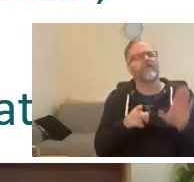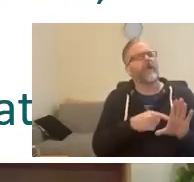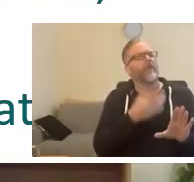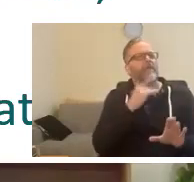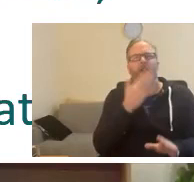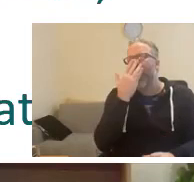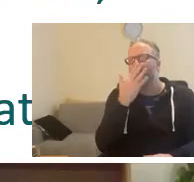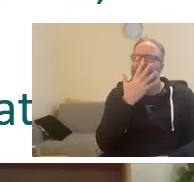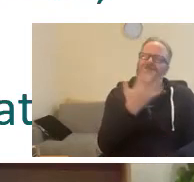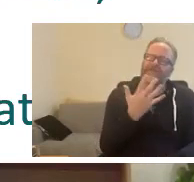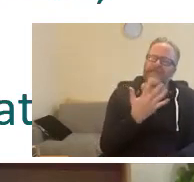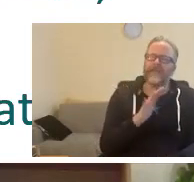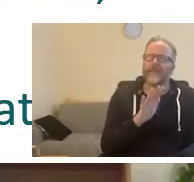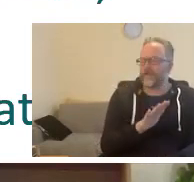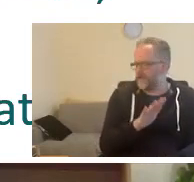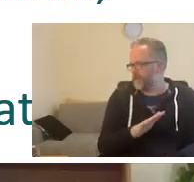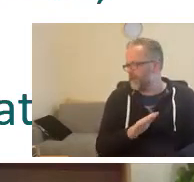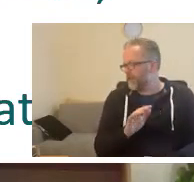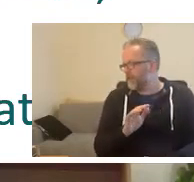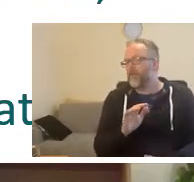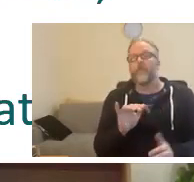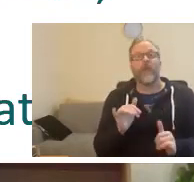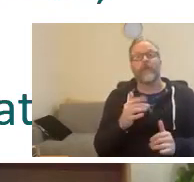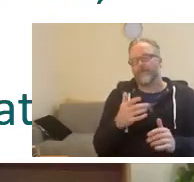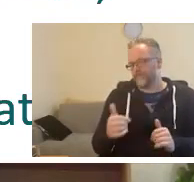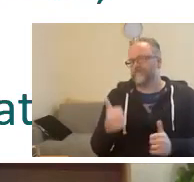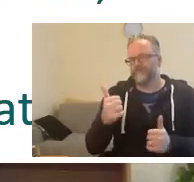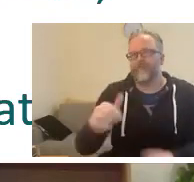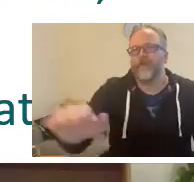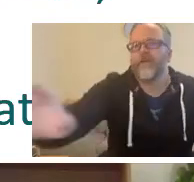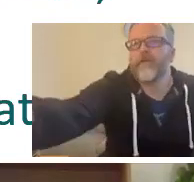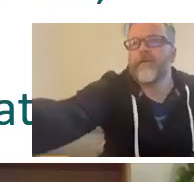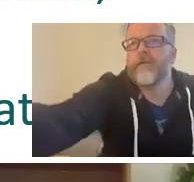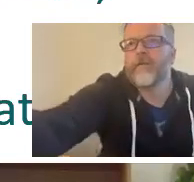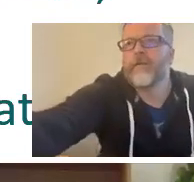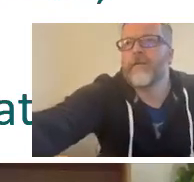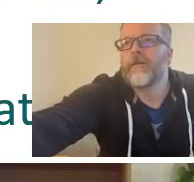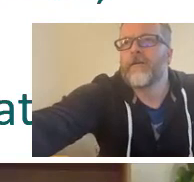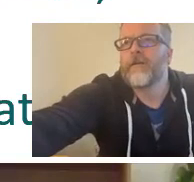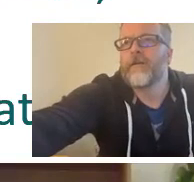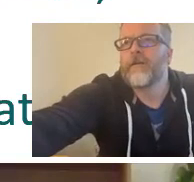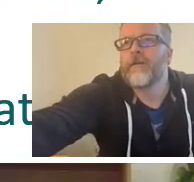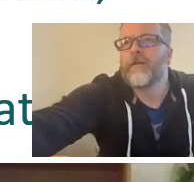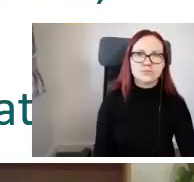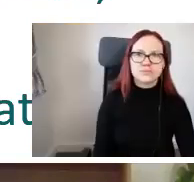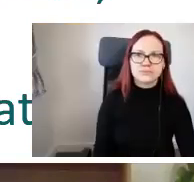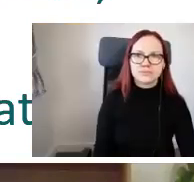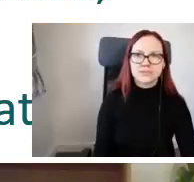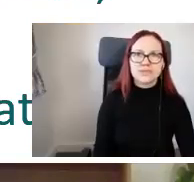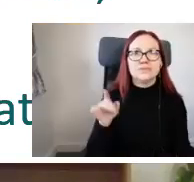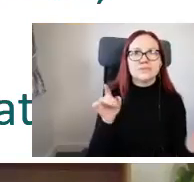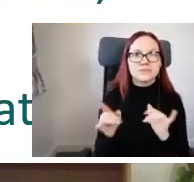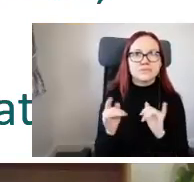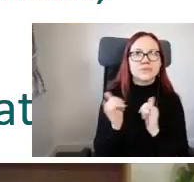around about 15 years old, may have developmental factors that limit their ability to want to